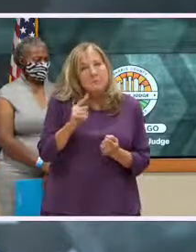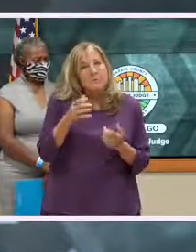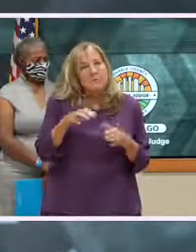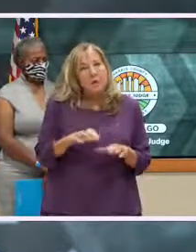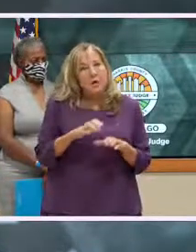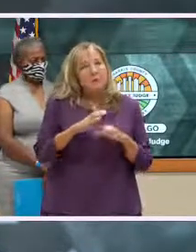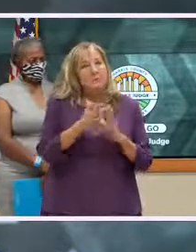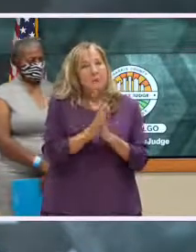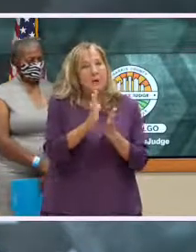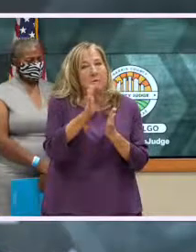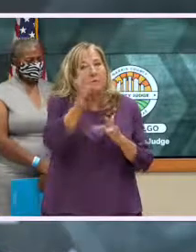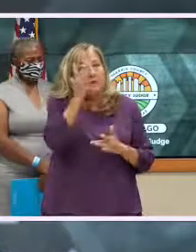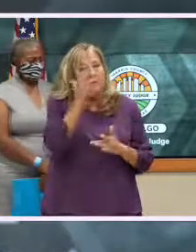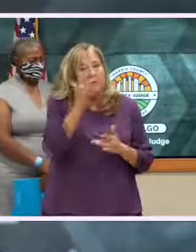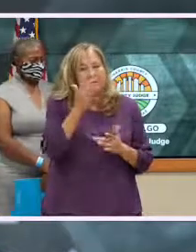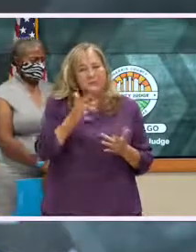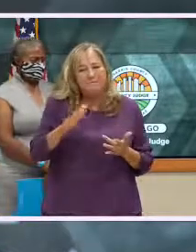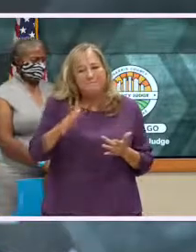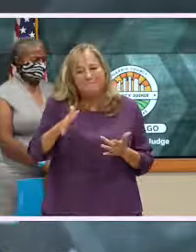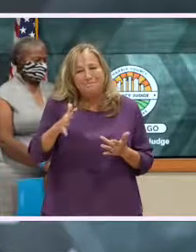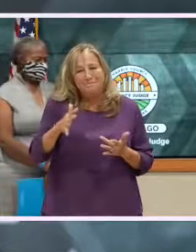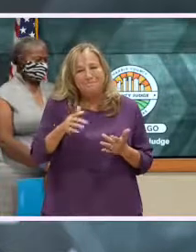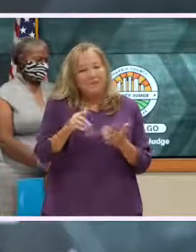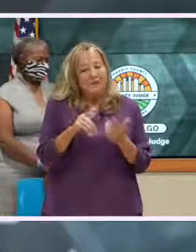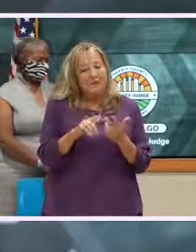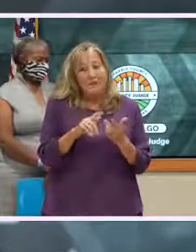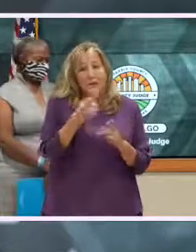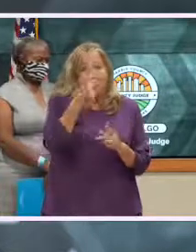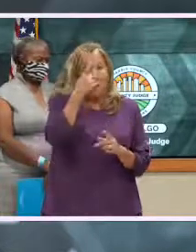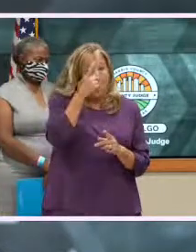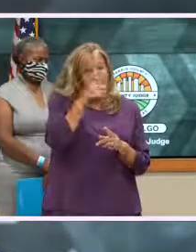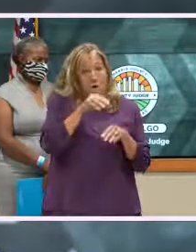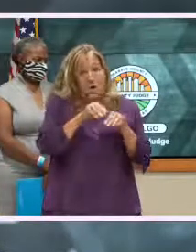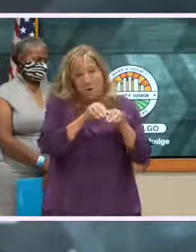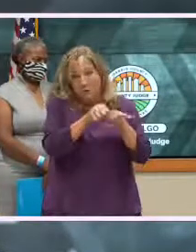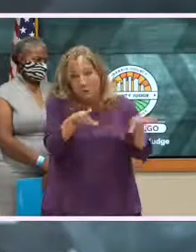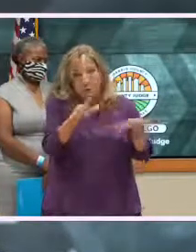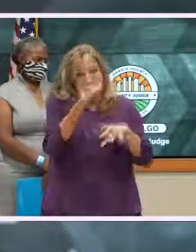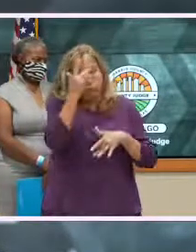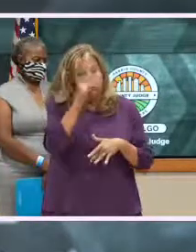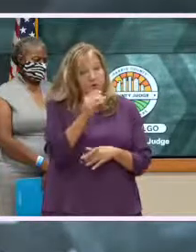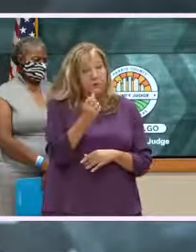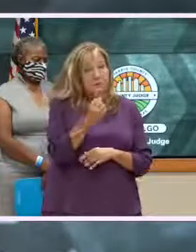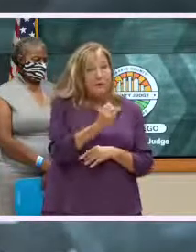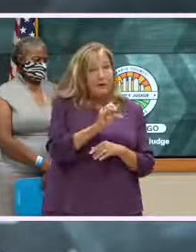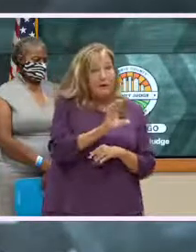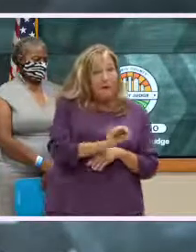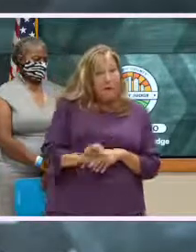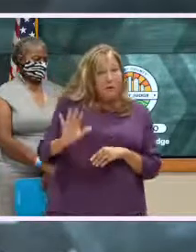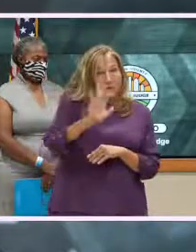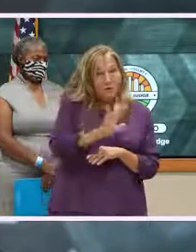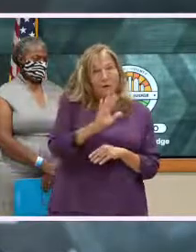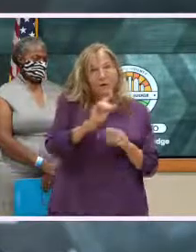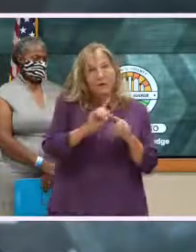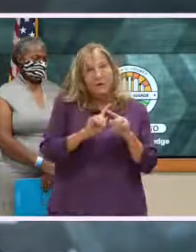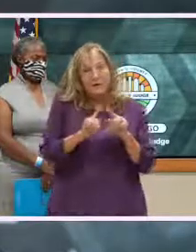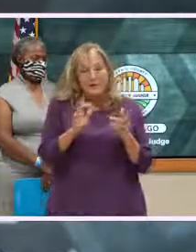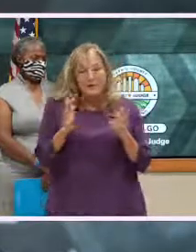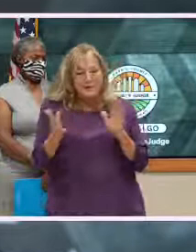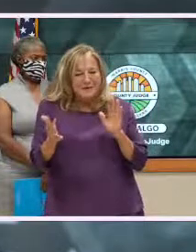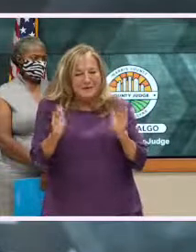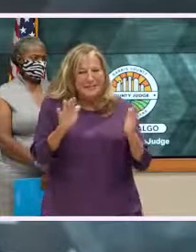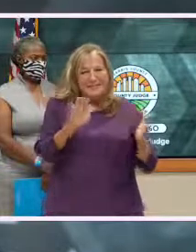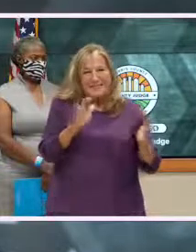really know what that means. That was true of the South African variant as well, and in terms of clinical correlation, it showed some